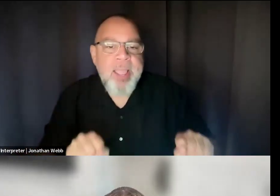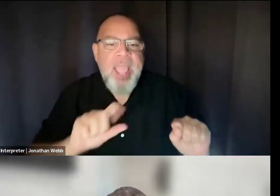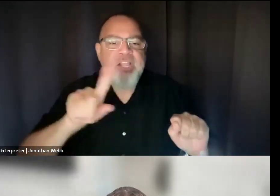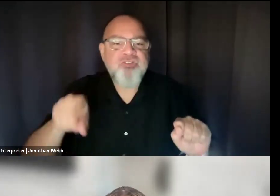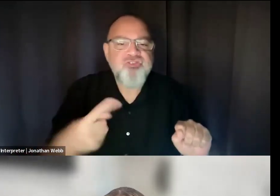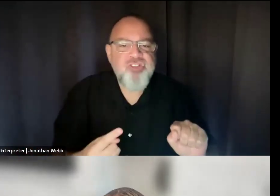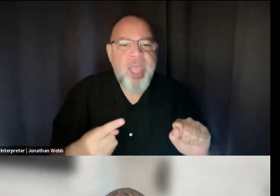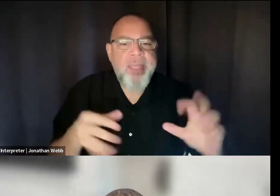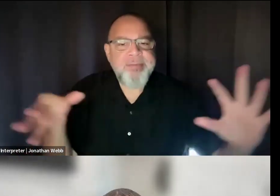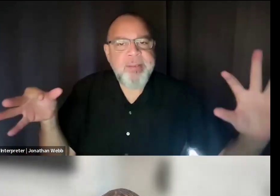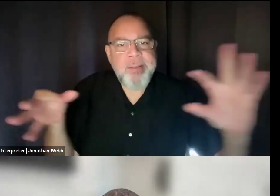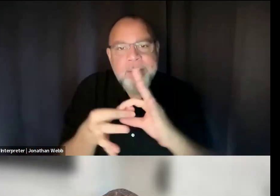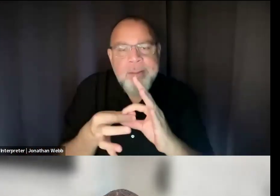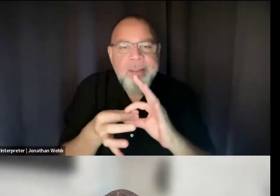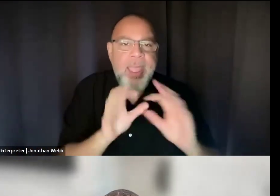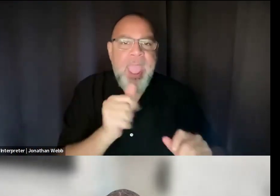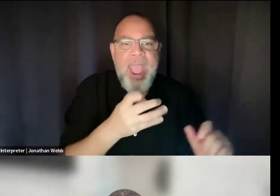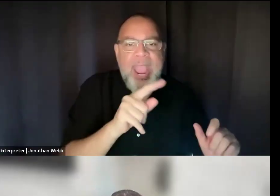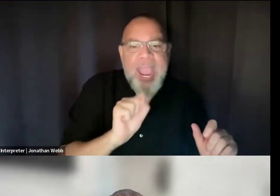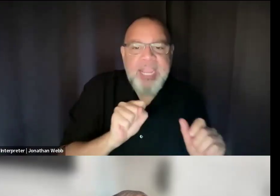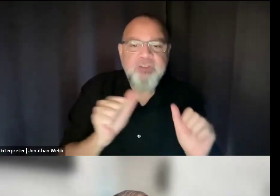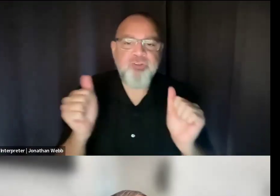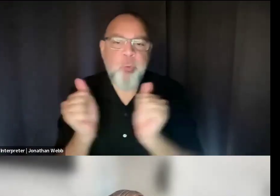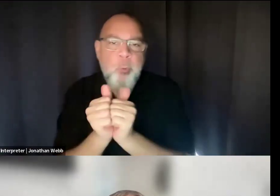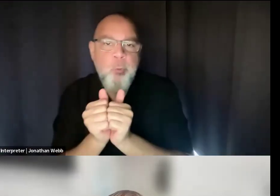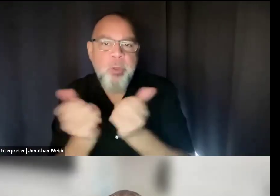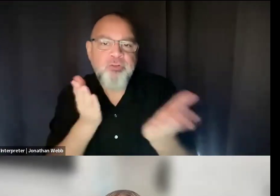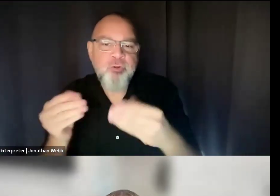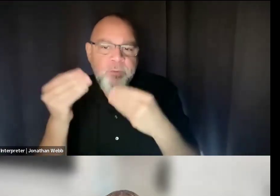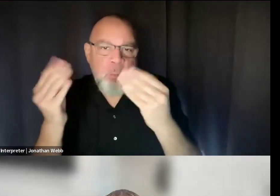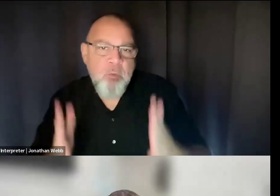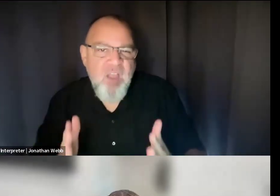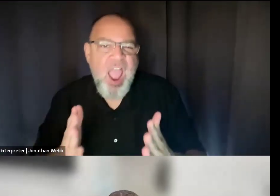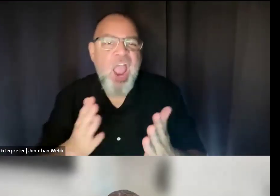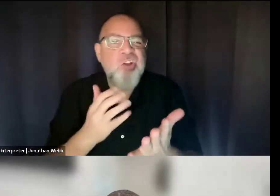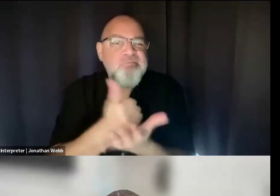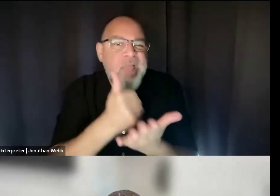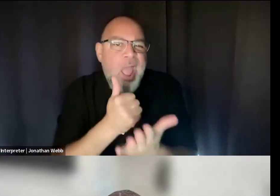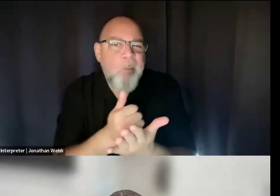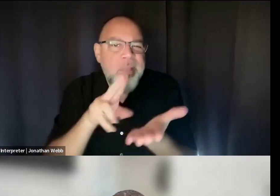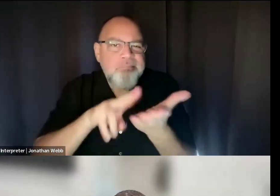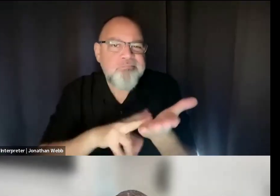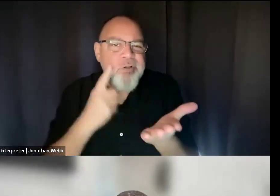of more aid an individual in signing up for Lifeline, but we're not there today.